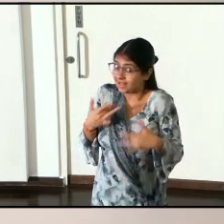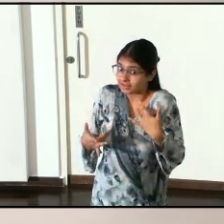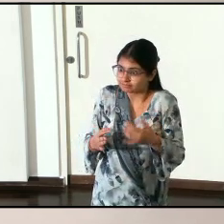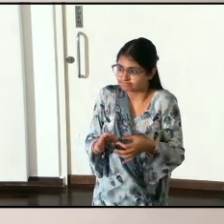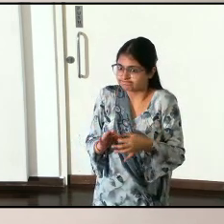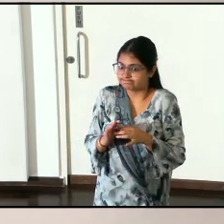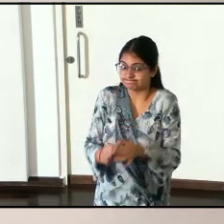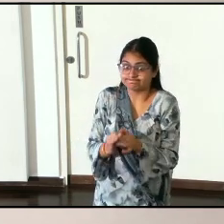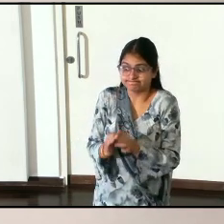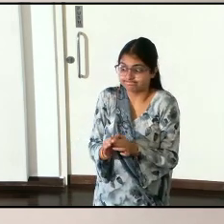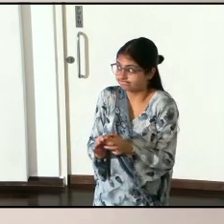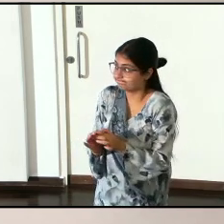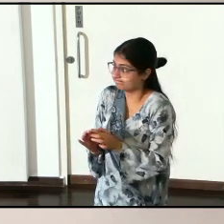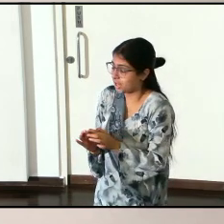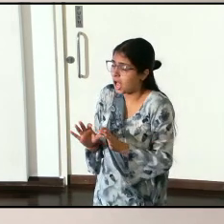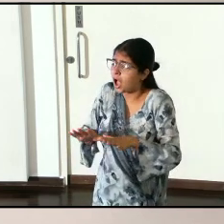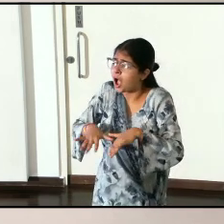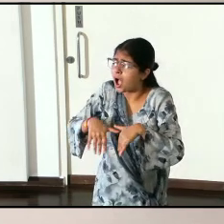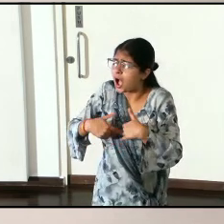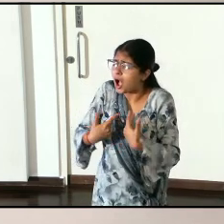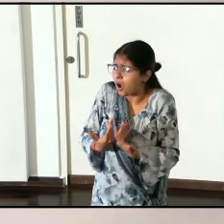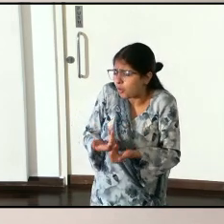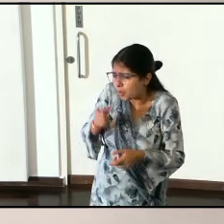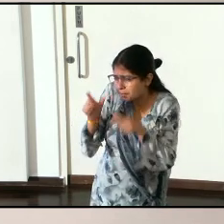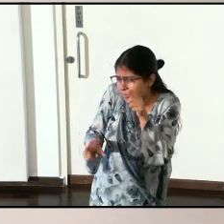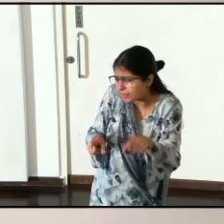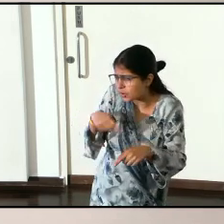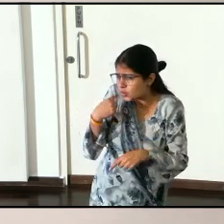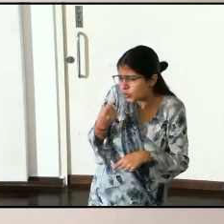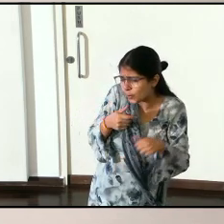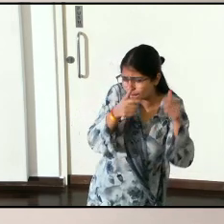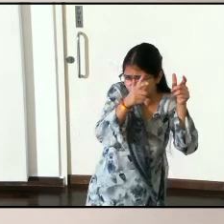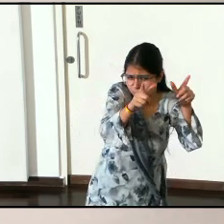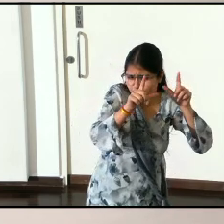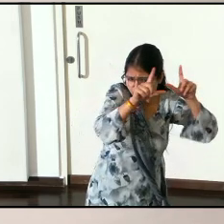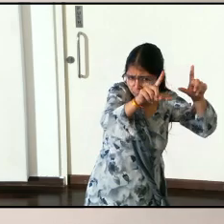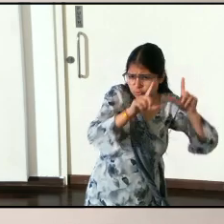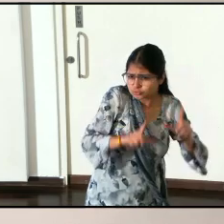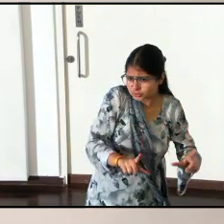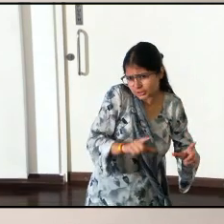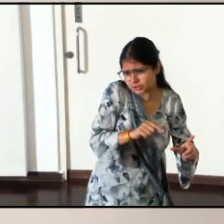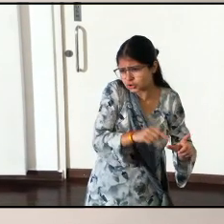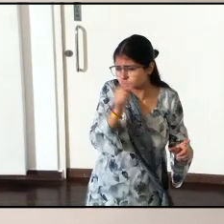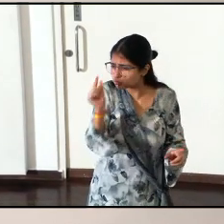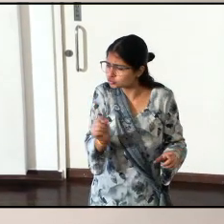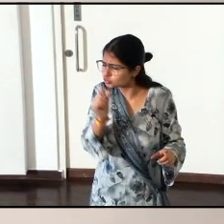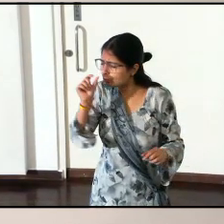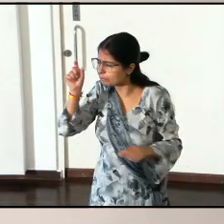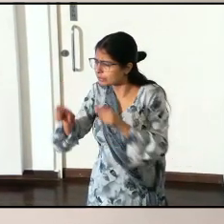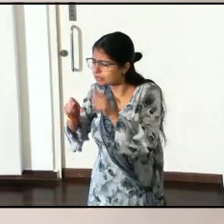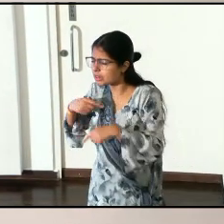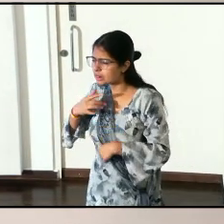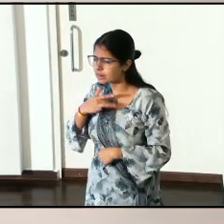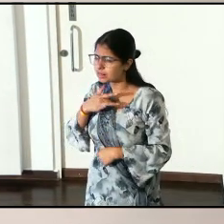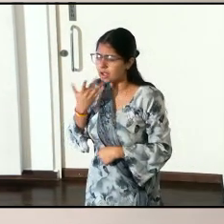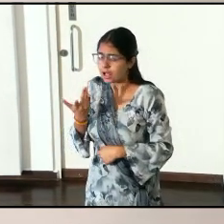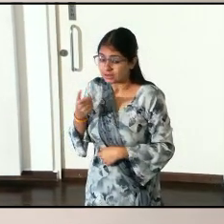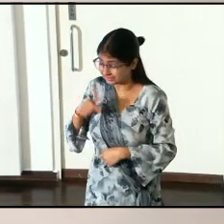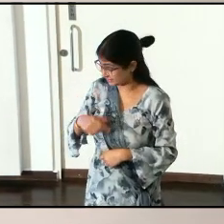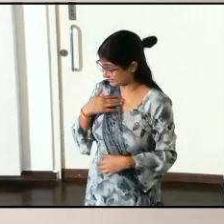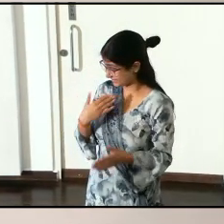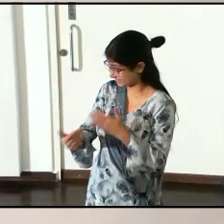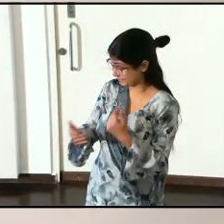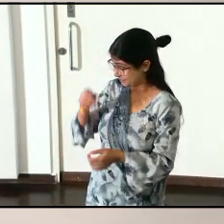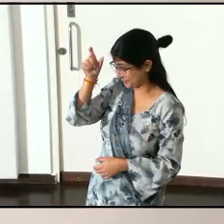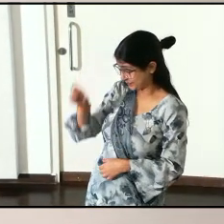right? How do people who use these posters think about it? And there is another way to think about it for me is, unless and until someone